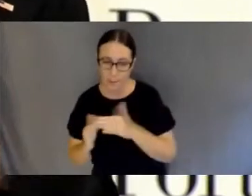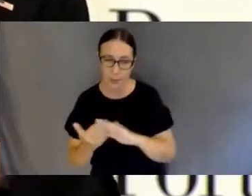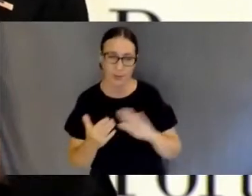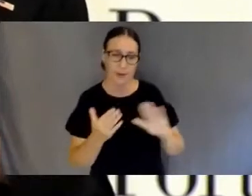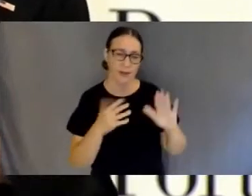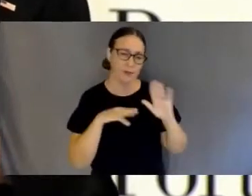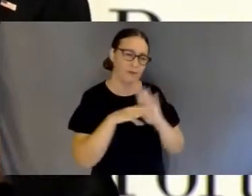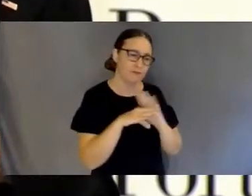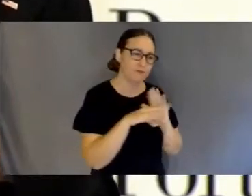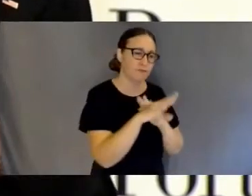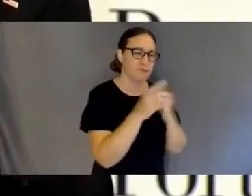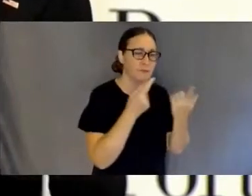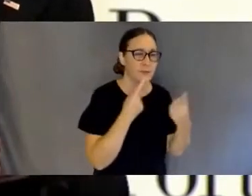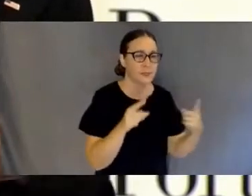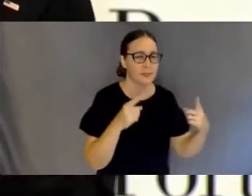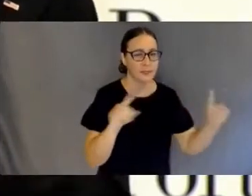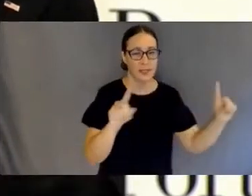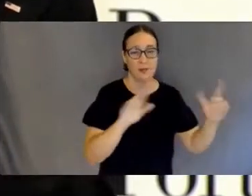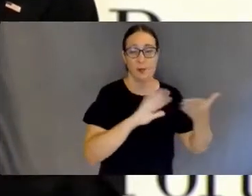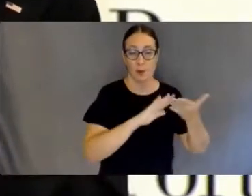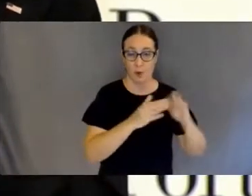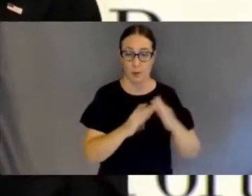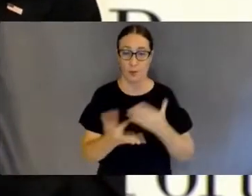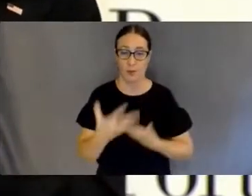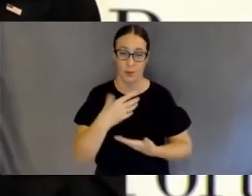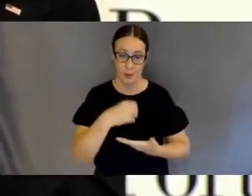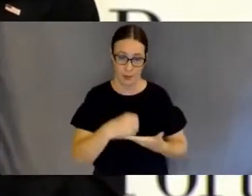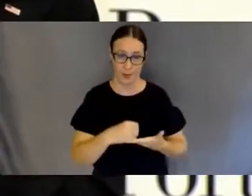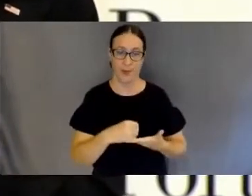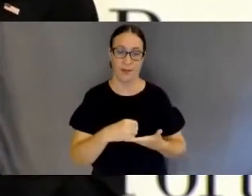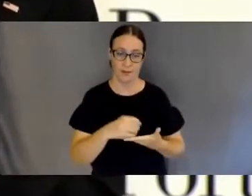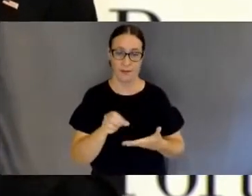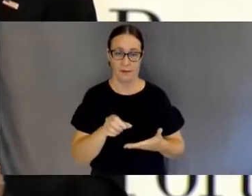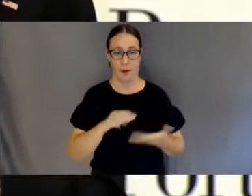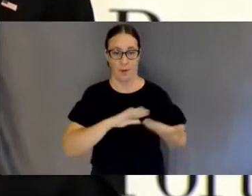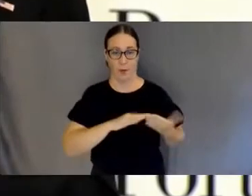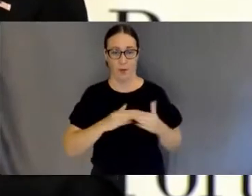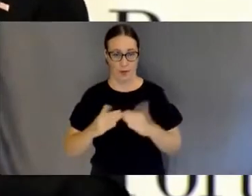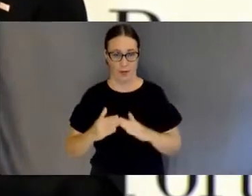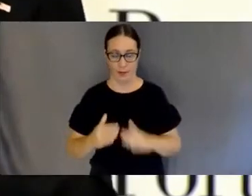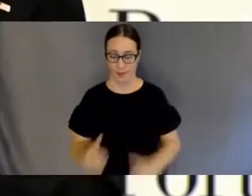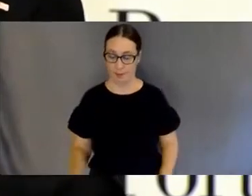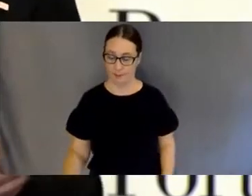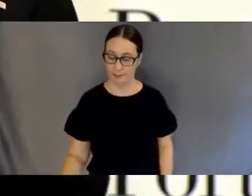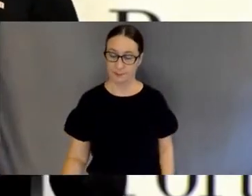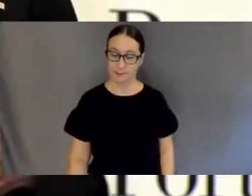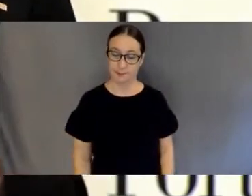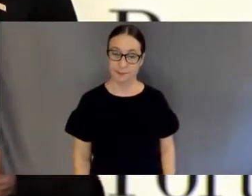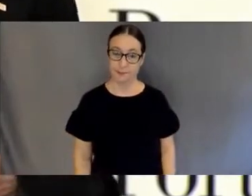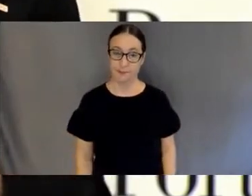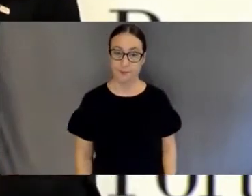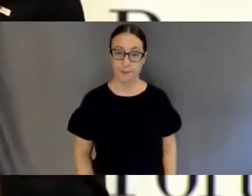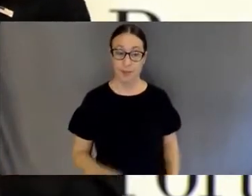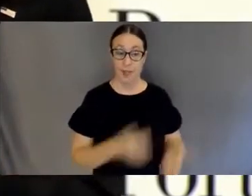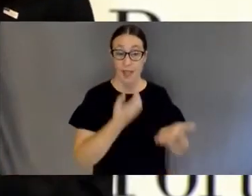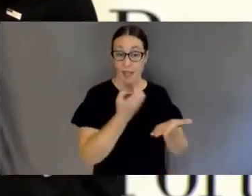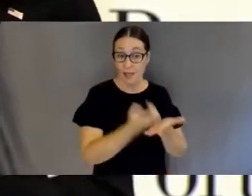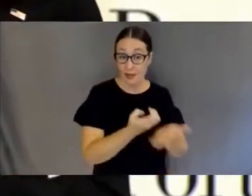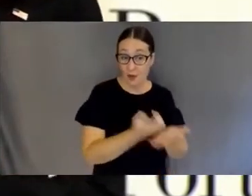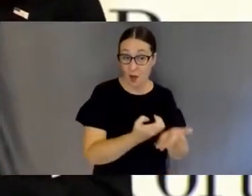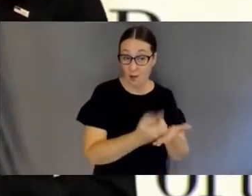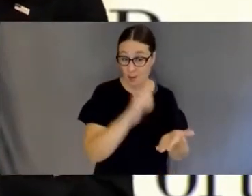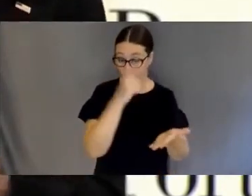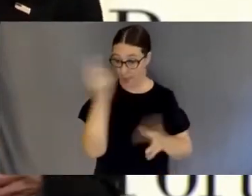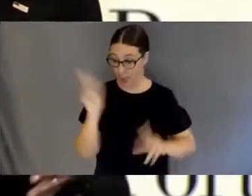thriving community within a community. An economy in which Black people supported